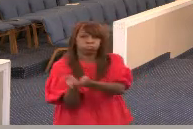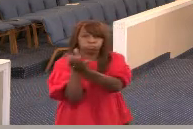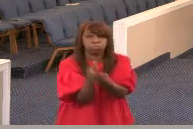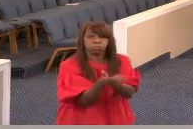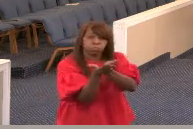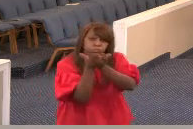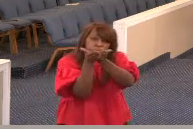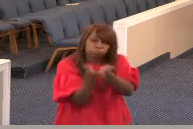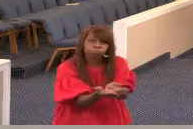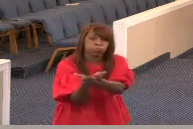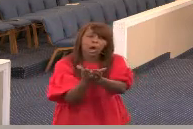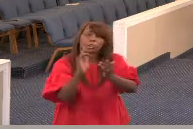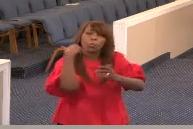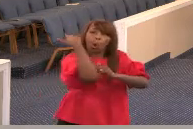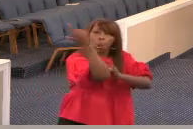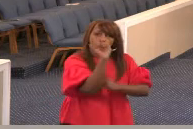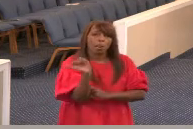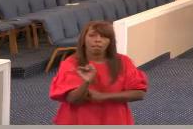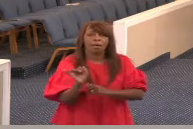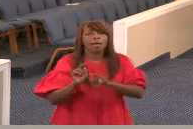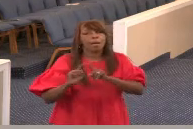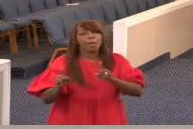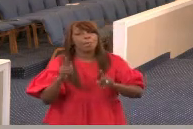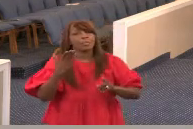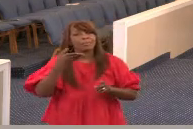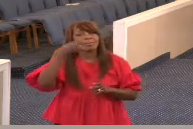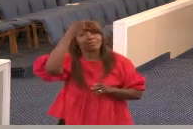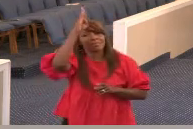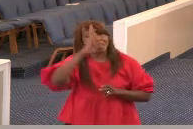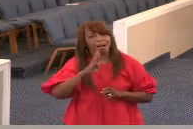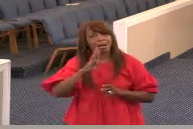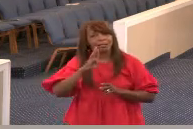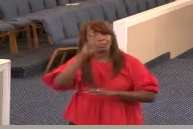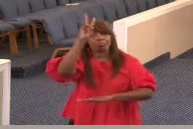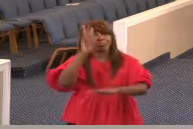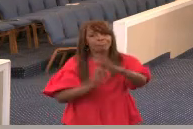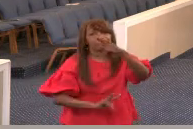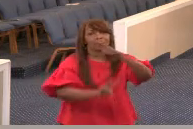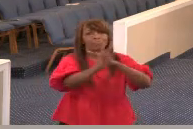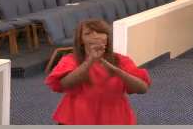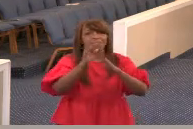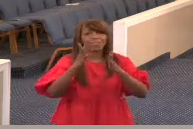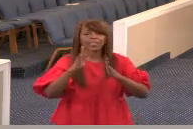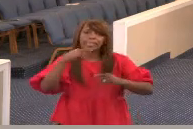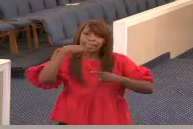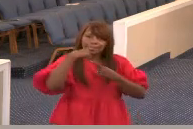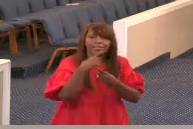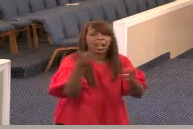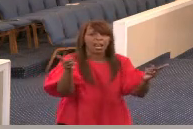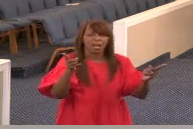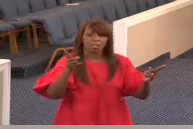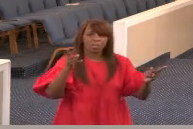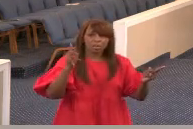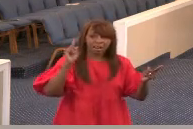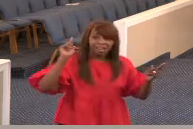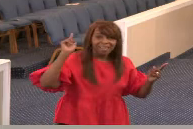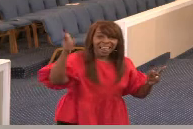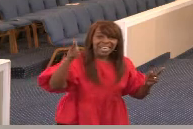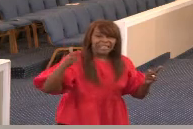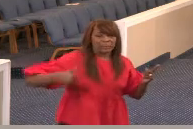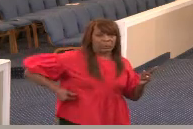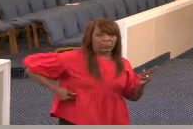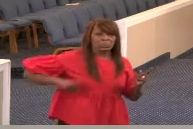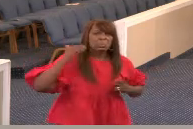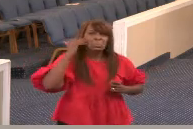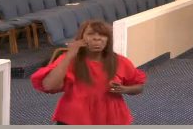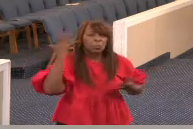ahead. God's prophet spoke of impending danger.